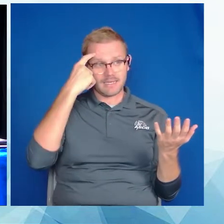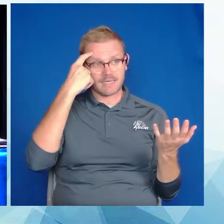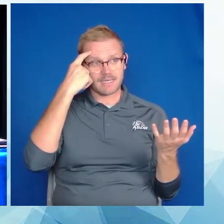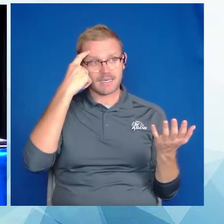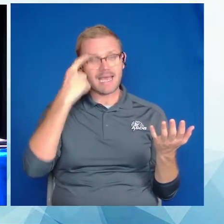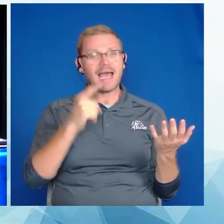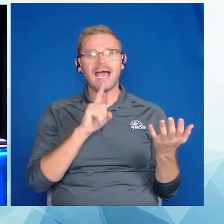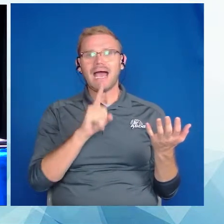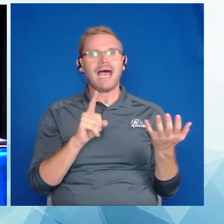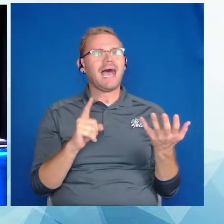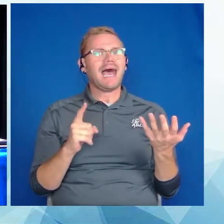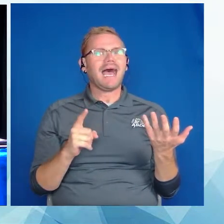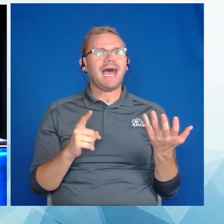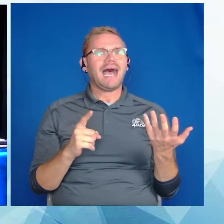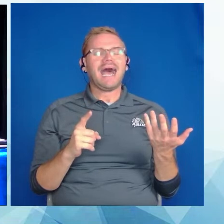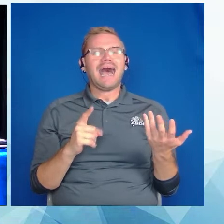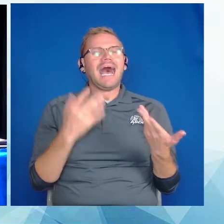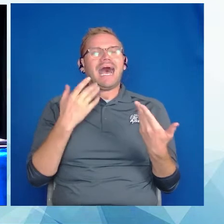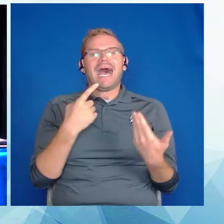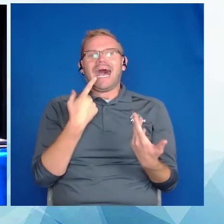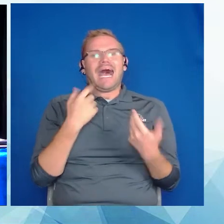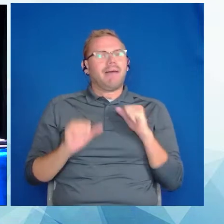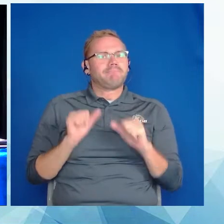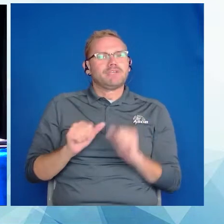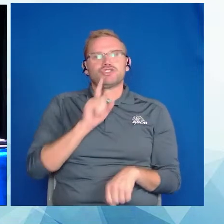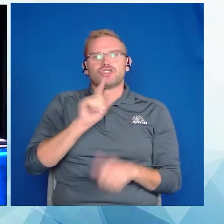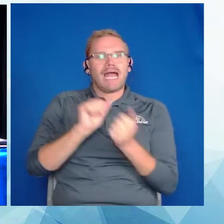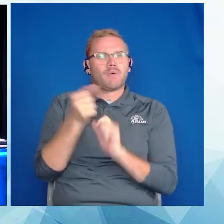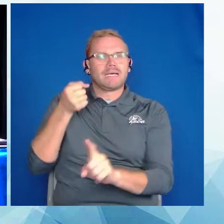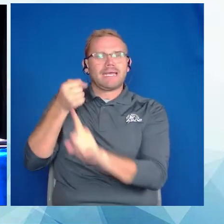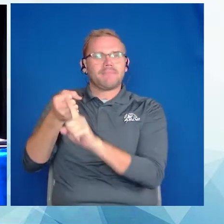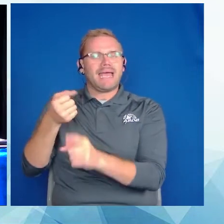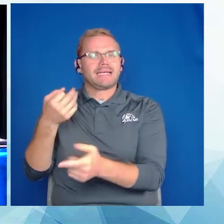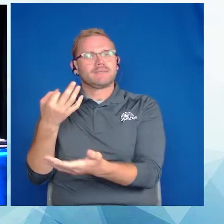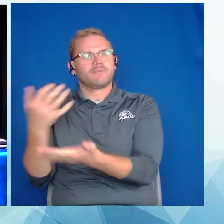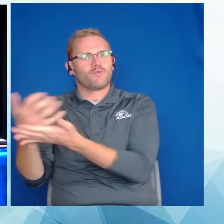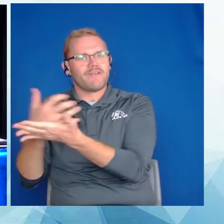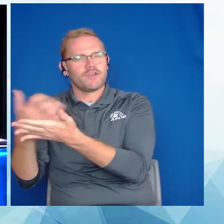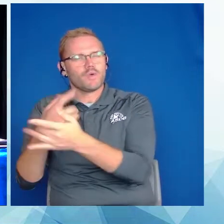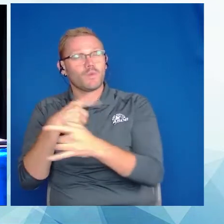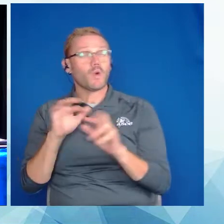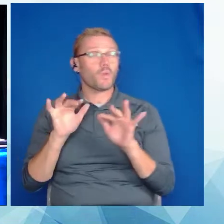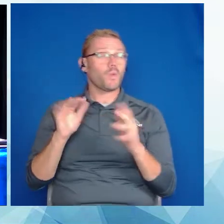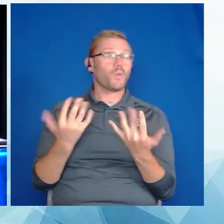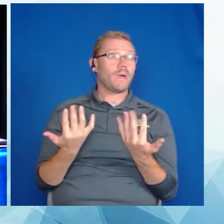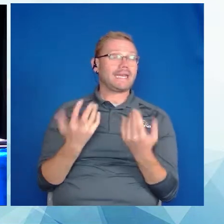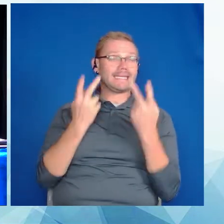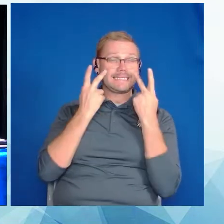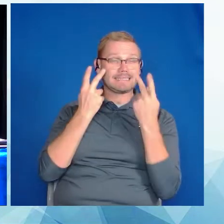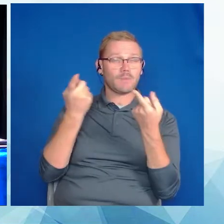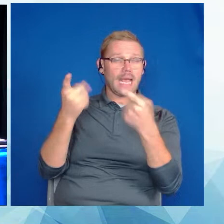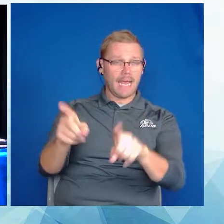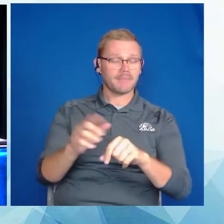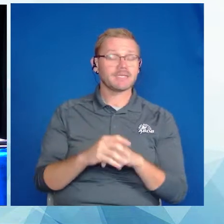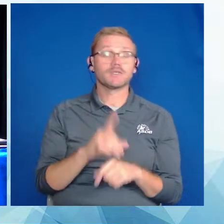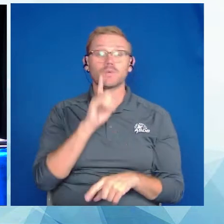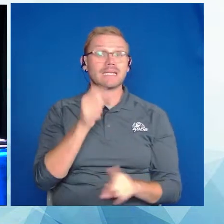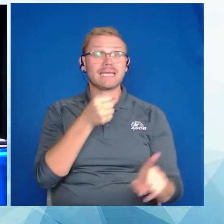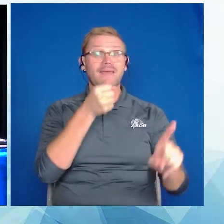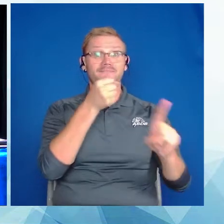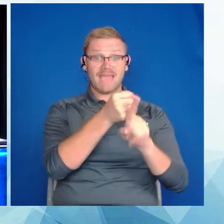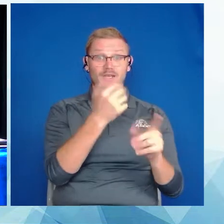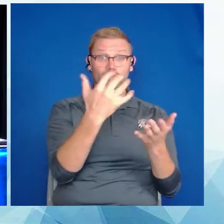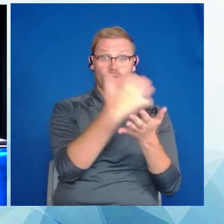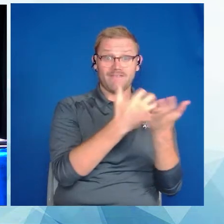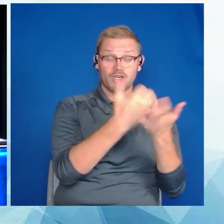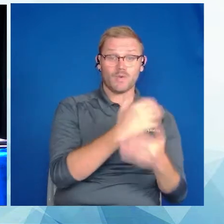I'm hesitant to say how it's going to affect revenue, because at this point, I think it is kind of waiting to see. Where it will affect future